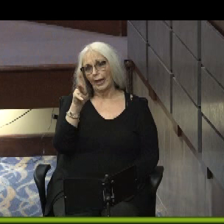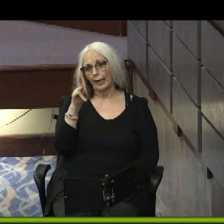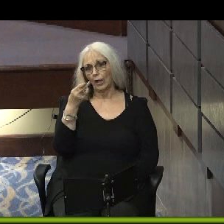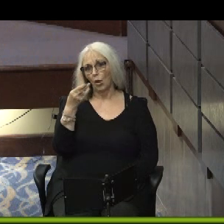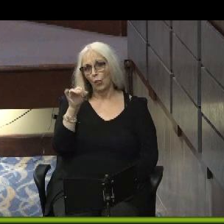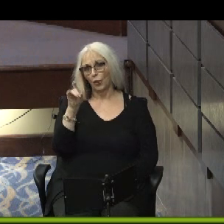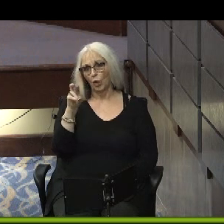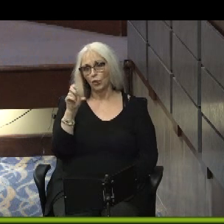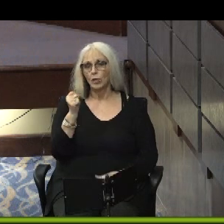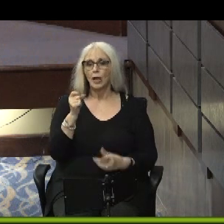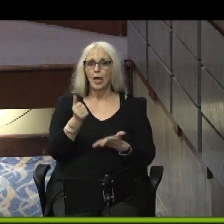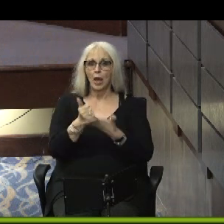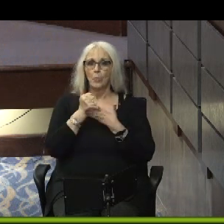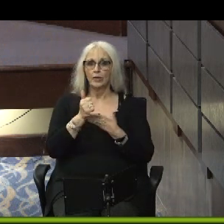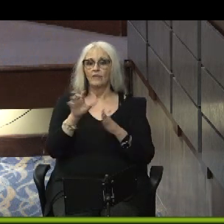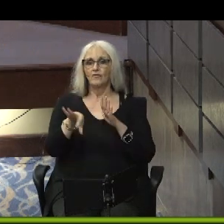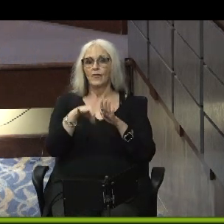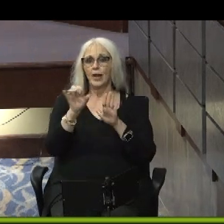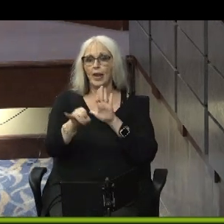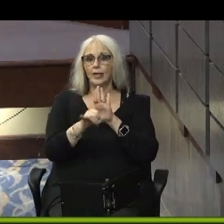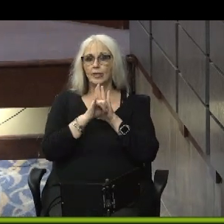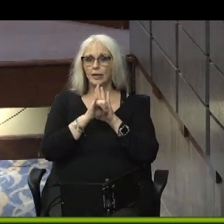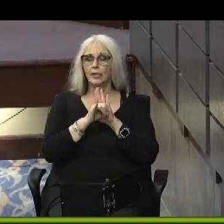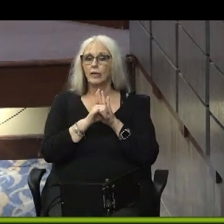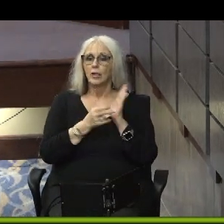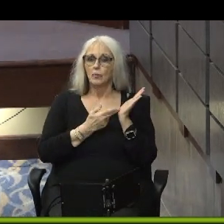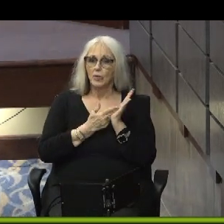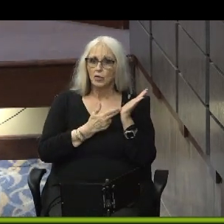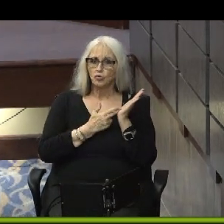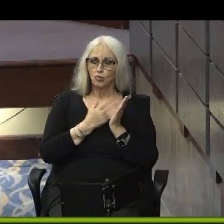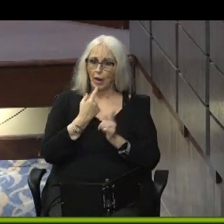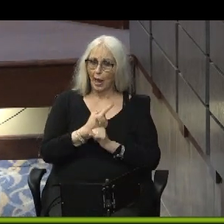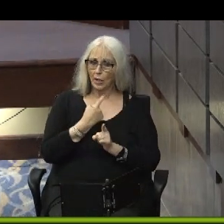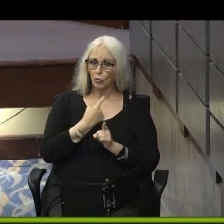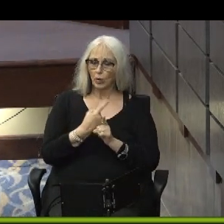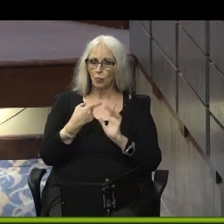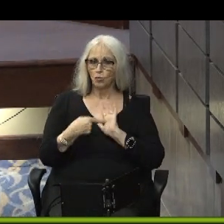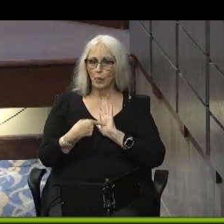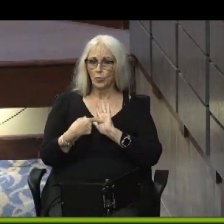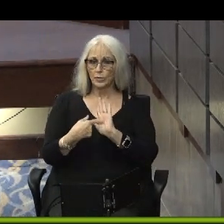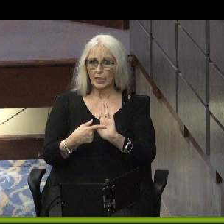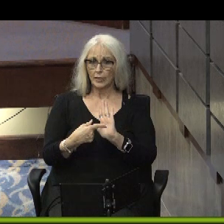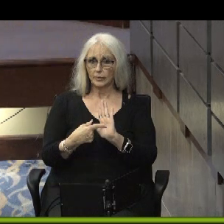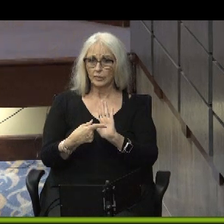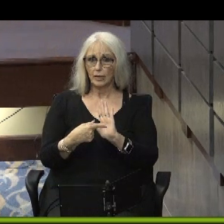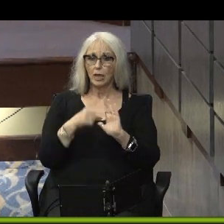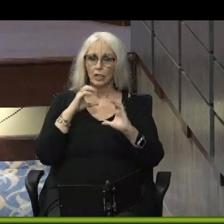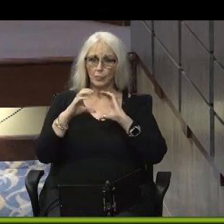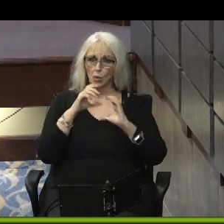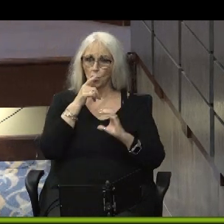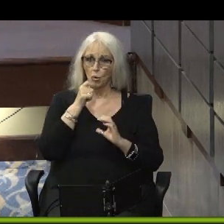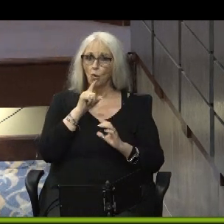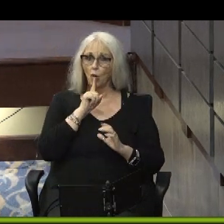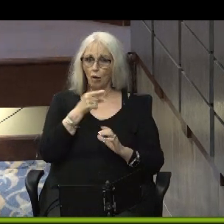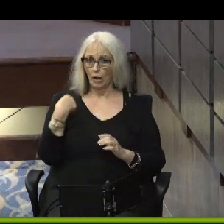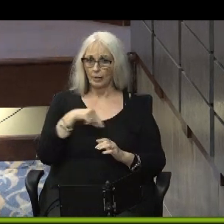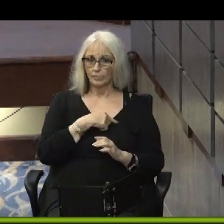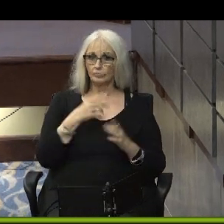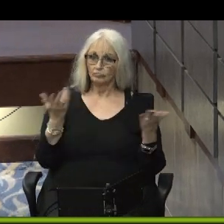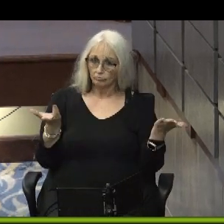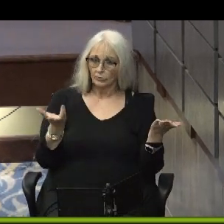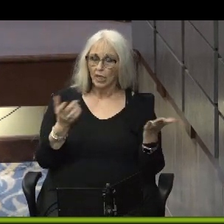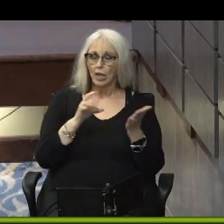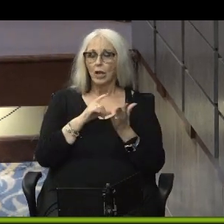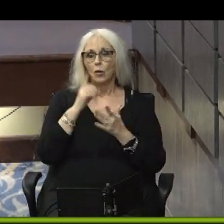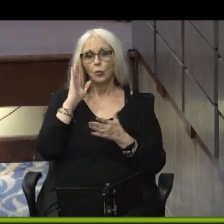to define our identity to ensure that it accurately represents and communicates who we are. We'll conduct an audit of